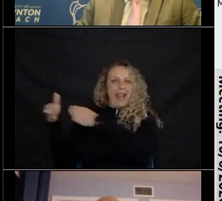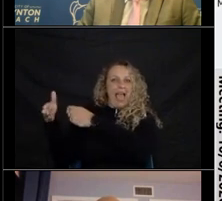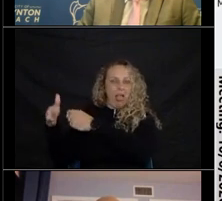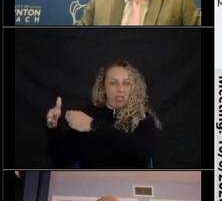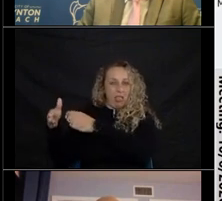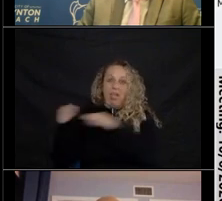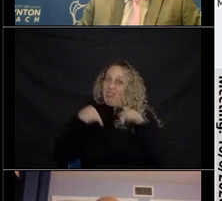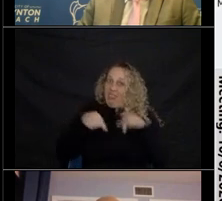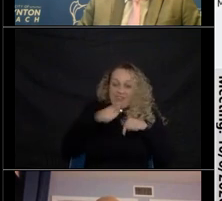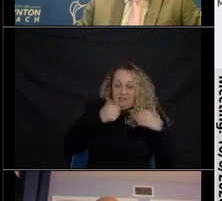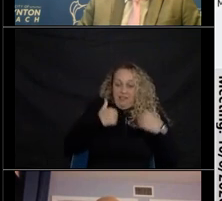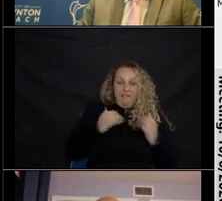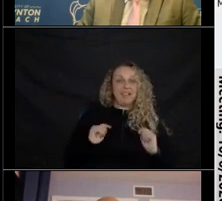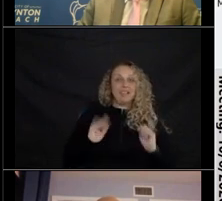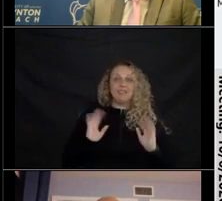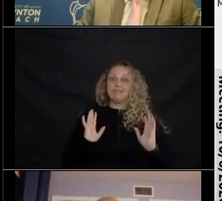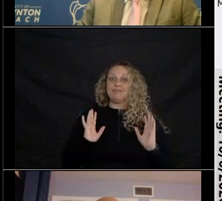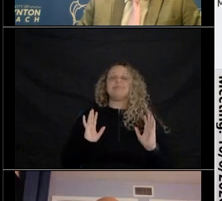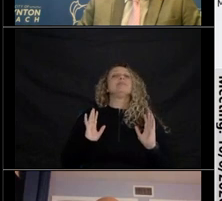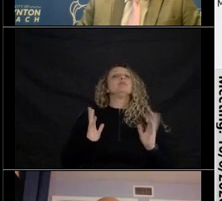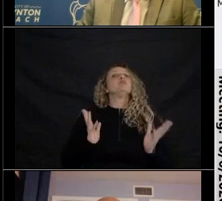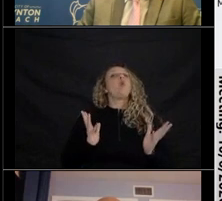This doesn't have.